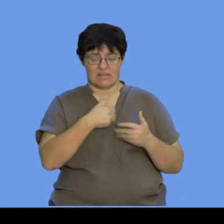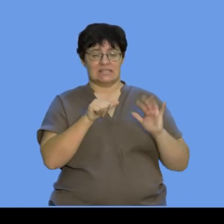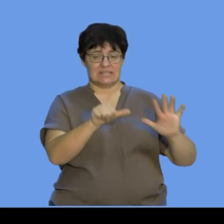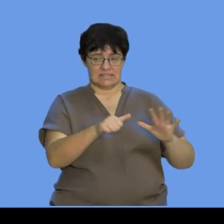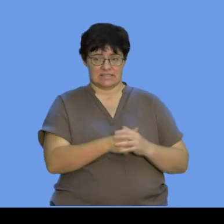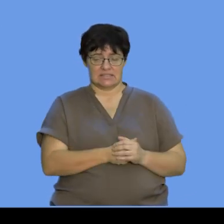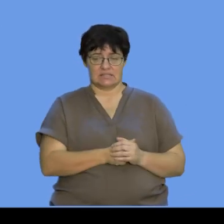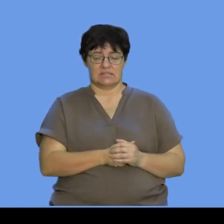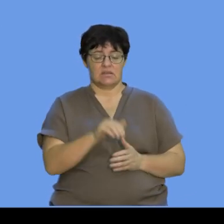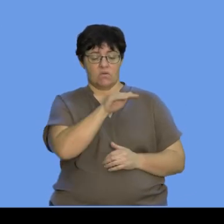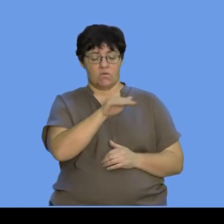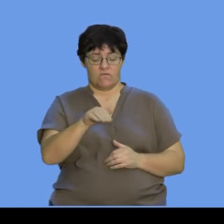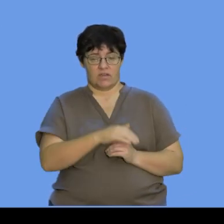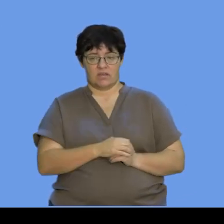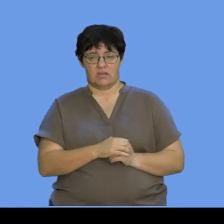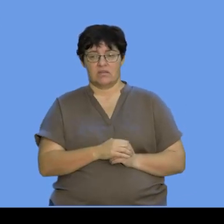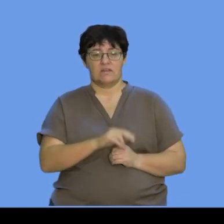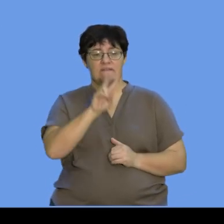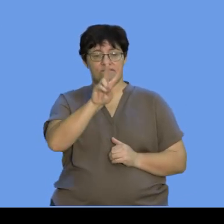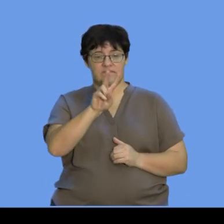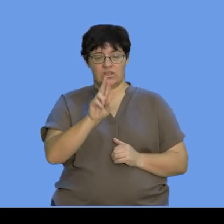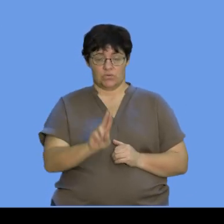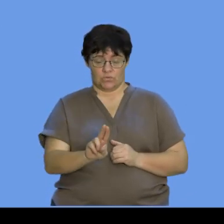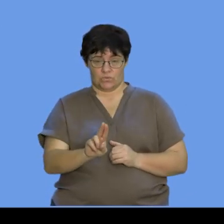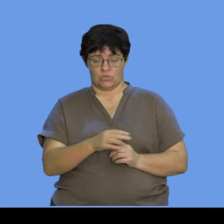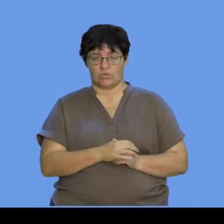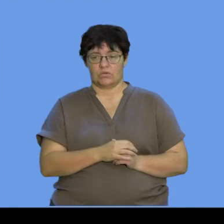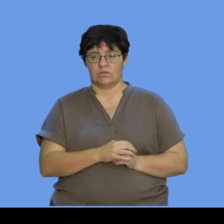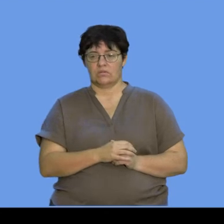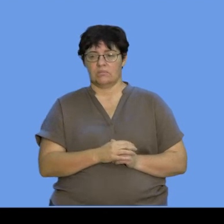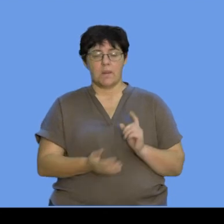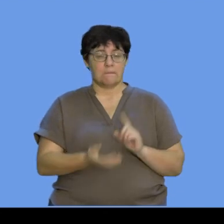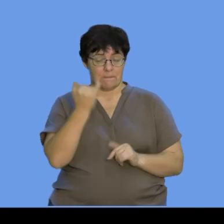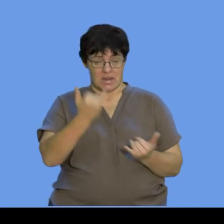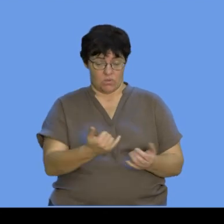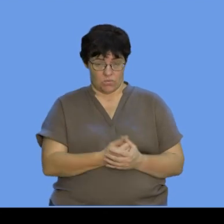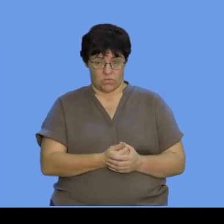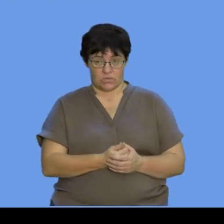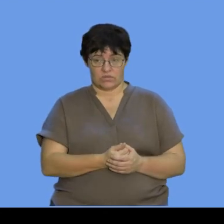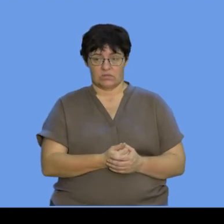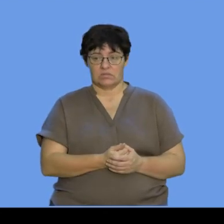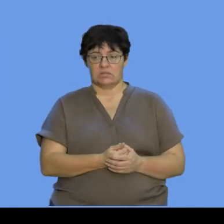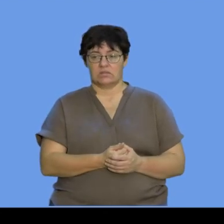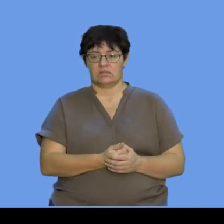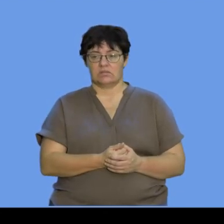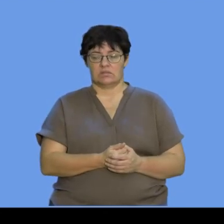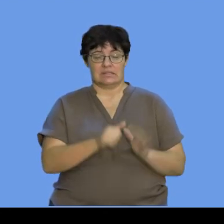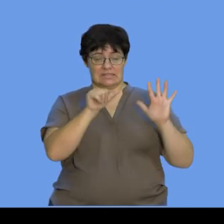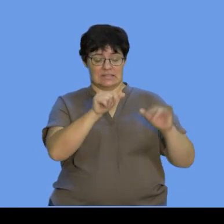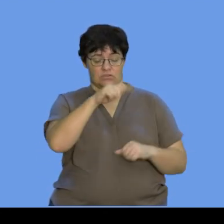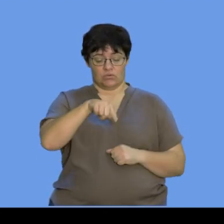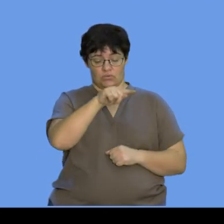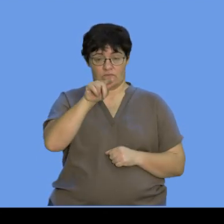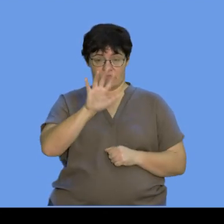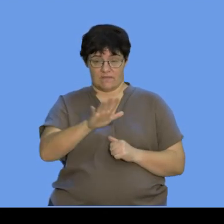I was given it's 6 over my VU is what I just found now, which is